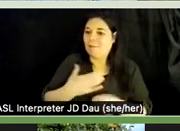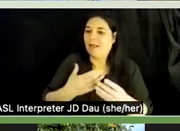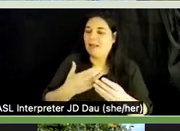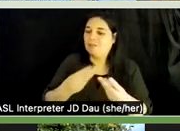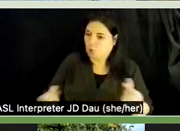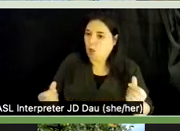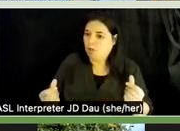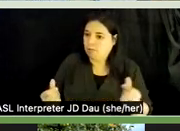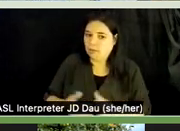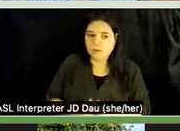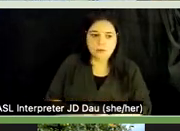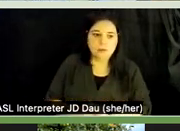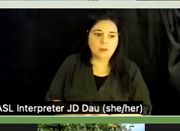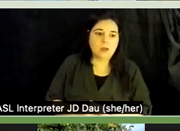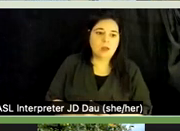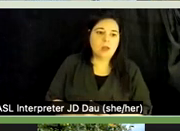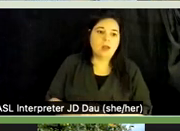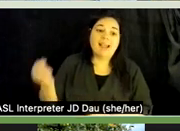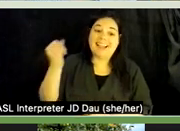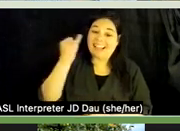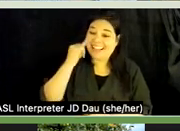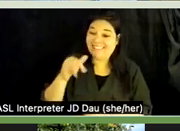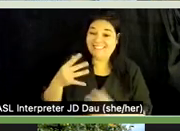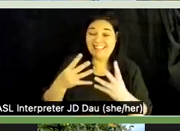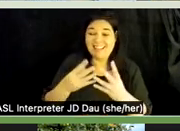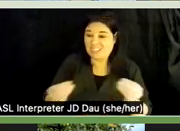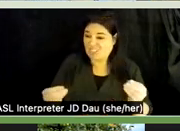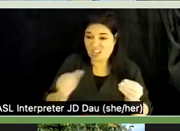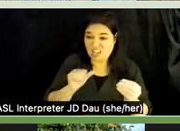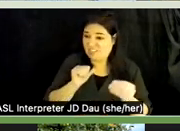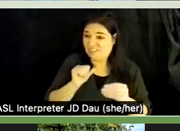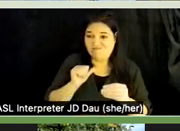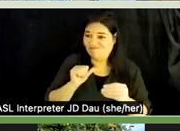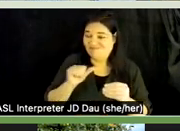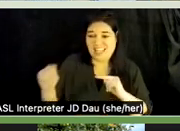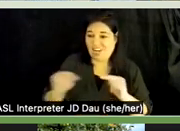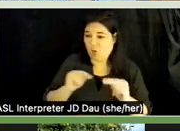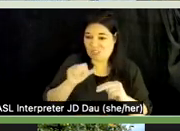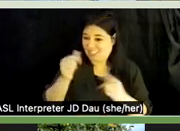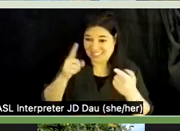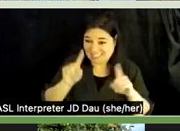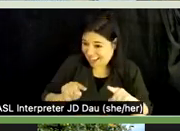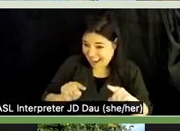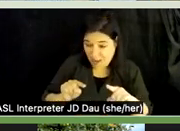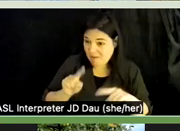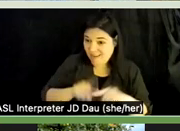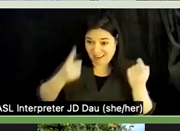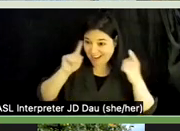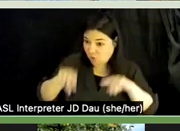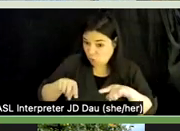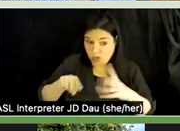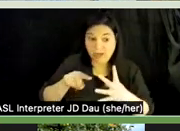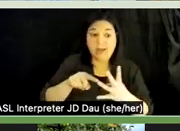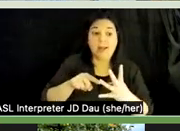And if conciliation or settlement is not, doesn't happen, then the complaint